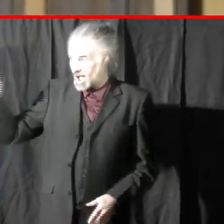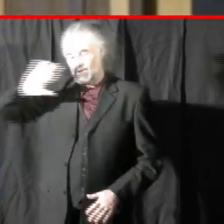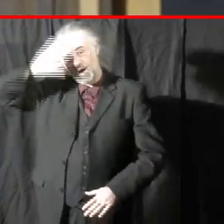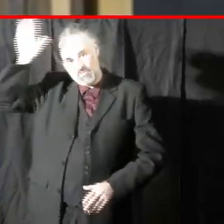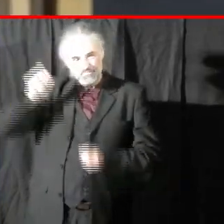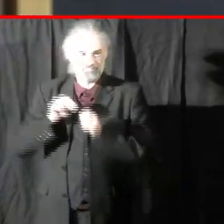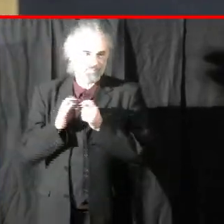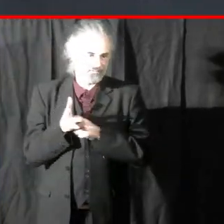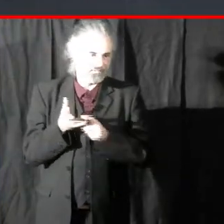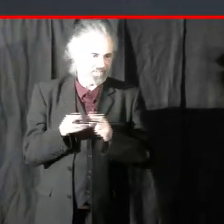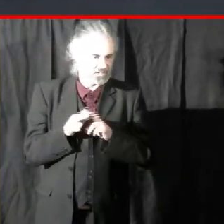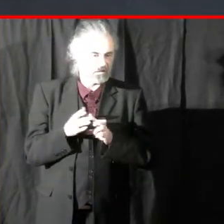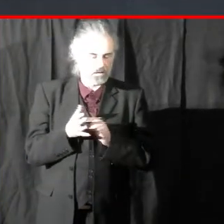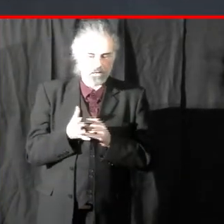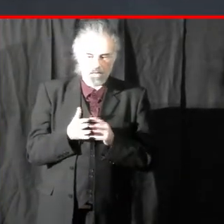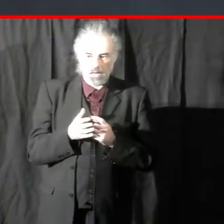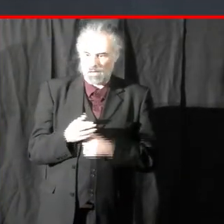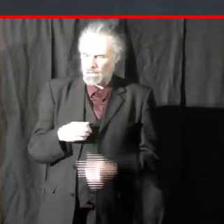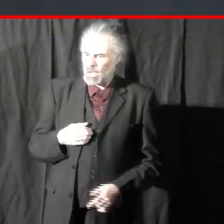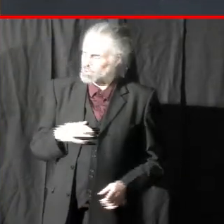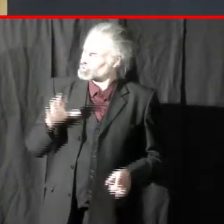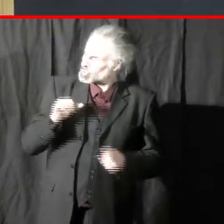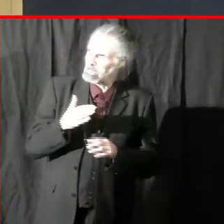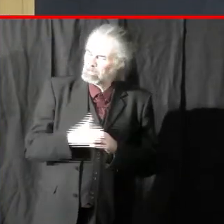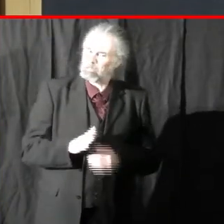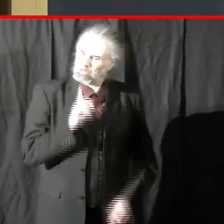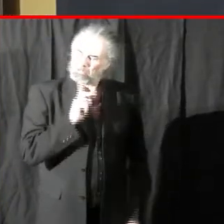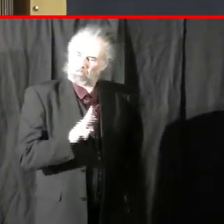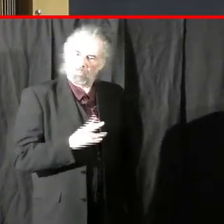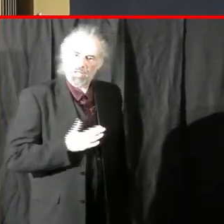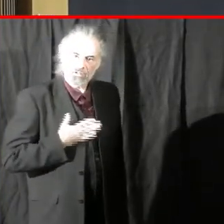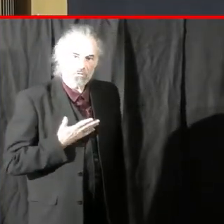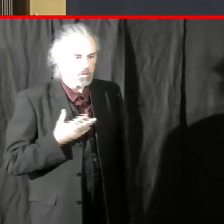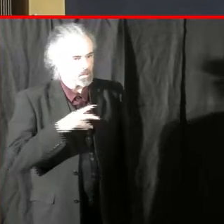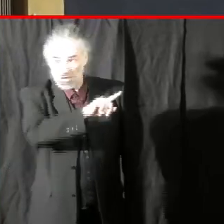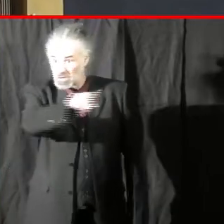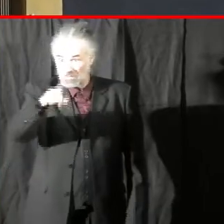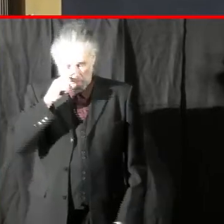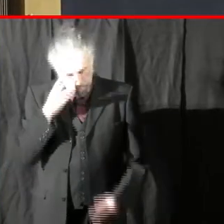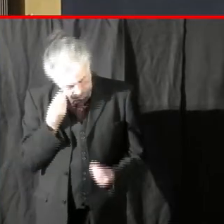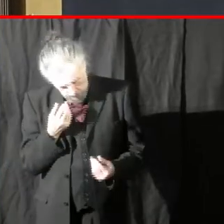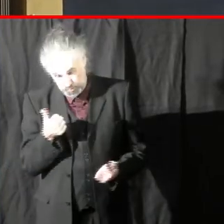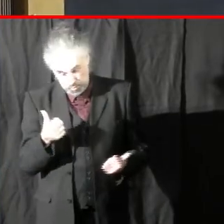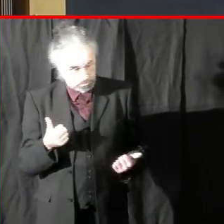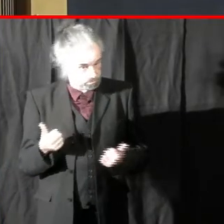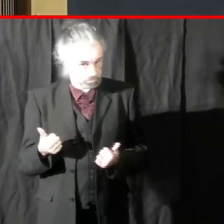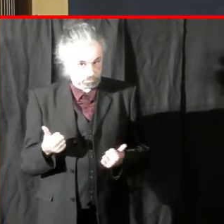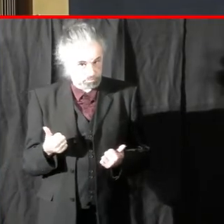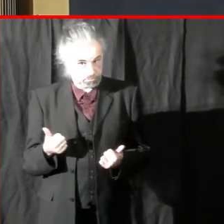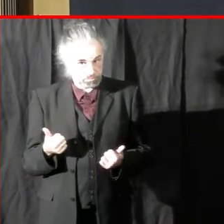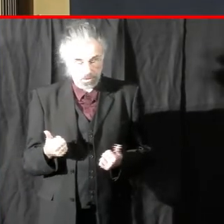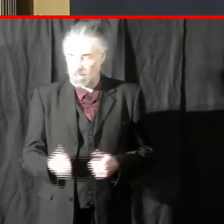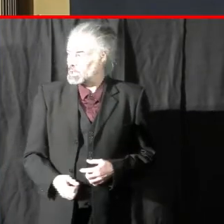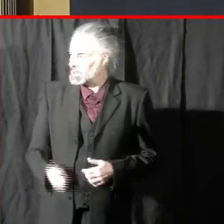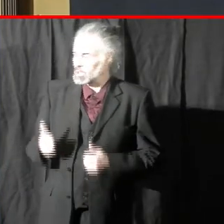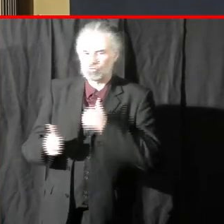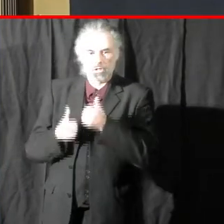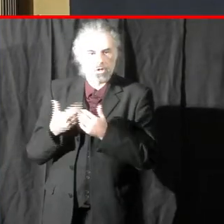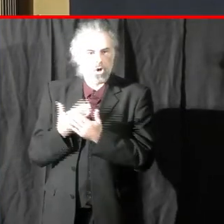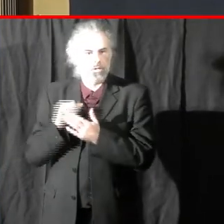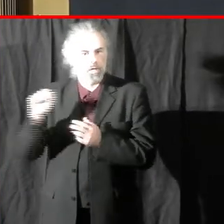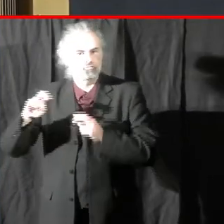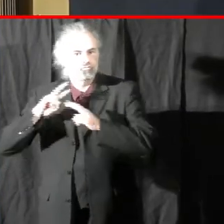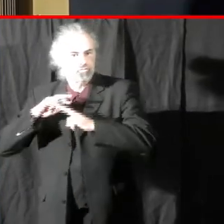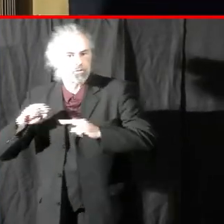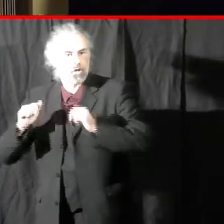Hi. Caught the end of that. Seemed interesting. Nobody was asleep. That's good. Hey, congratulations on that new paper. Oh, it's